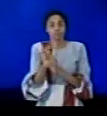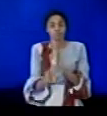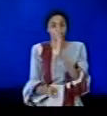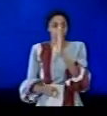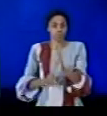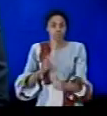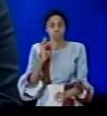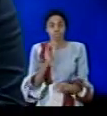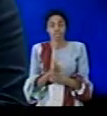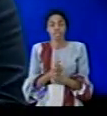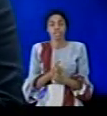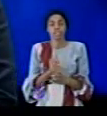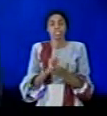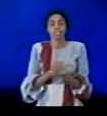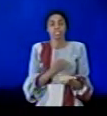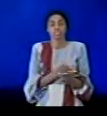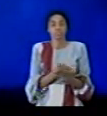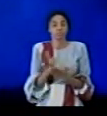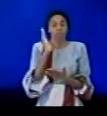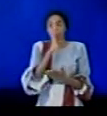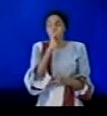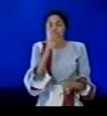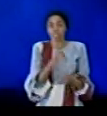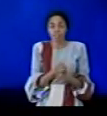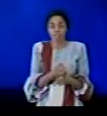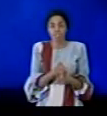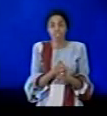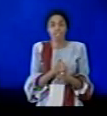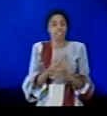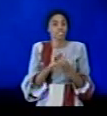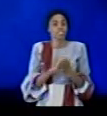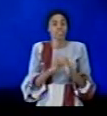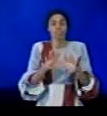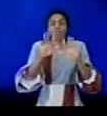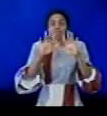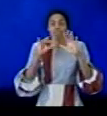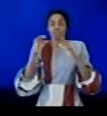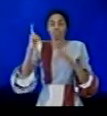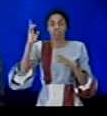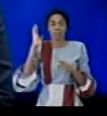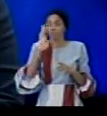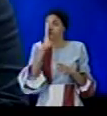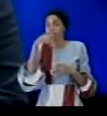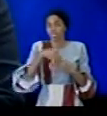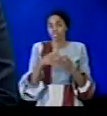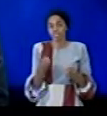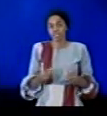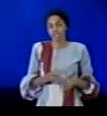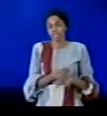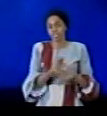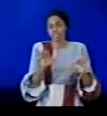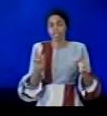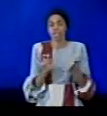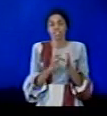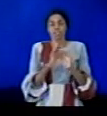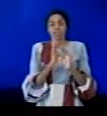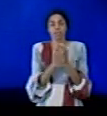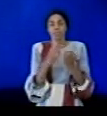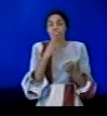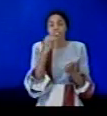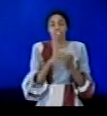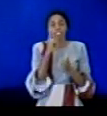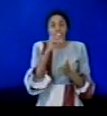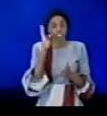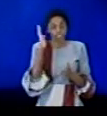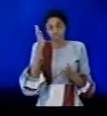of the world, and that the fear of God will be in the land. The Bible says, and ye shall know the truth, and